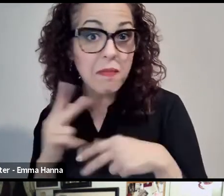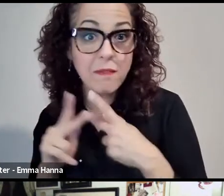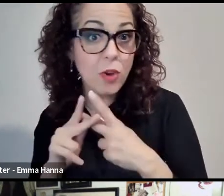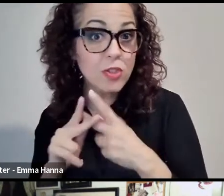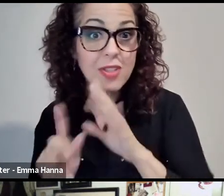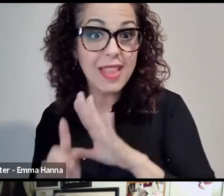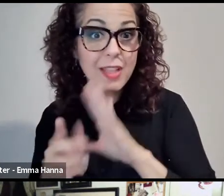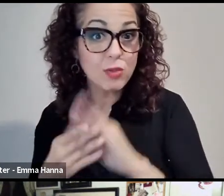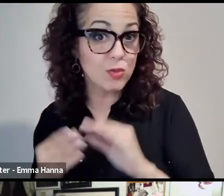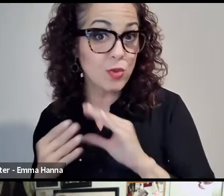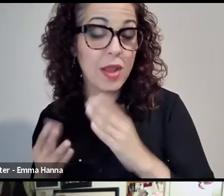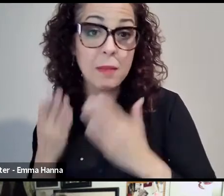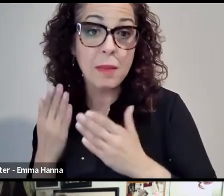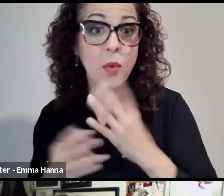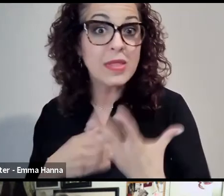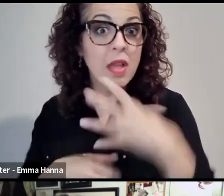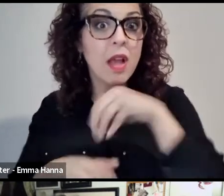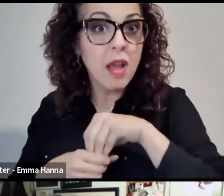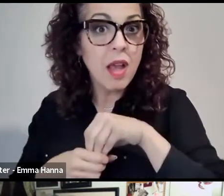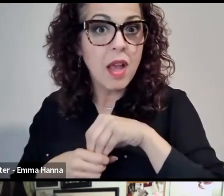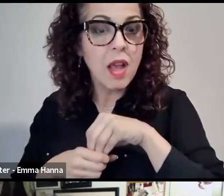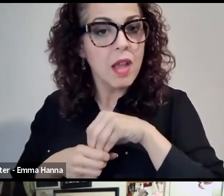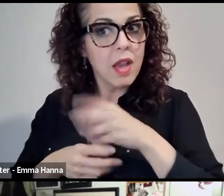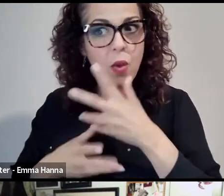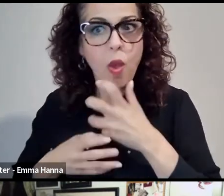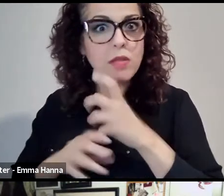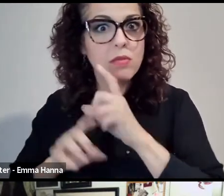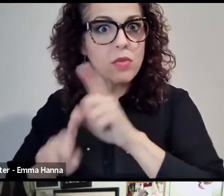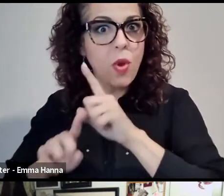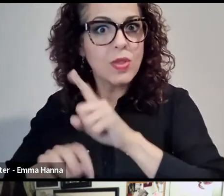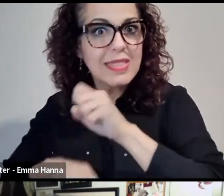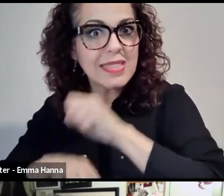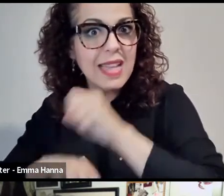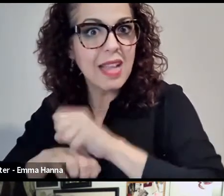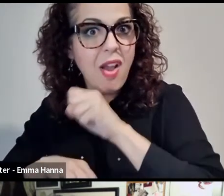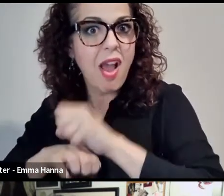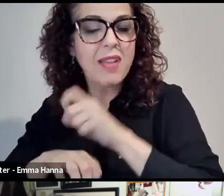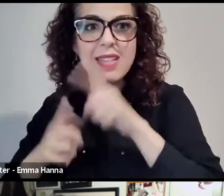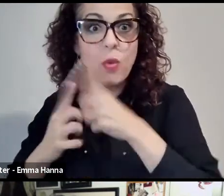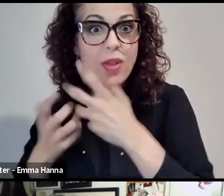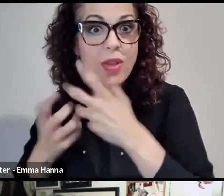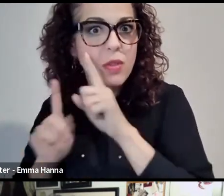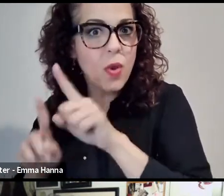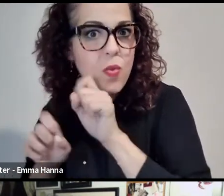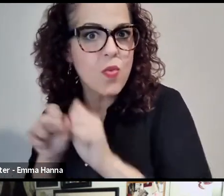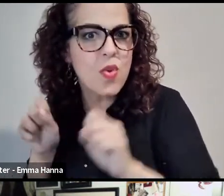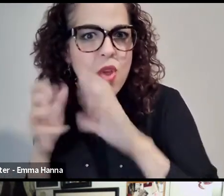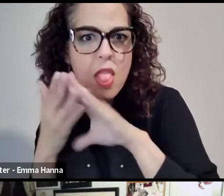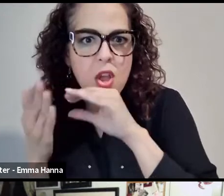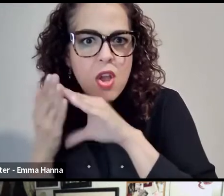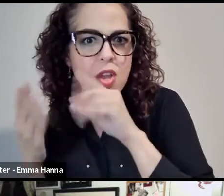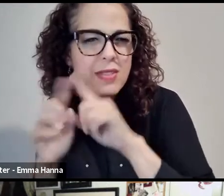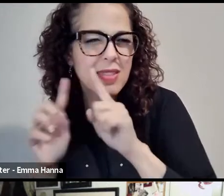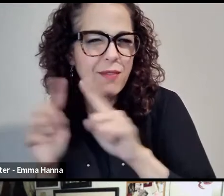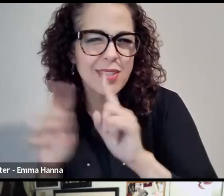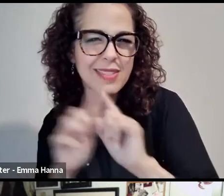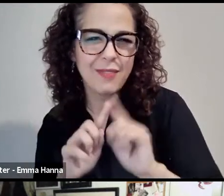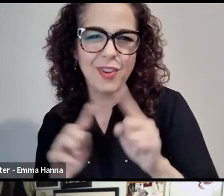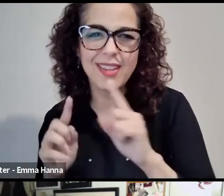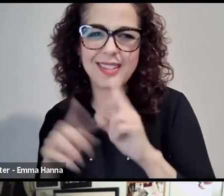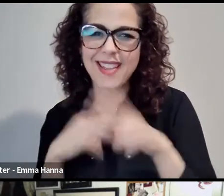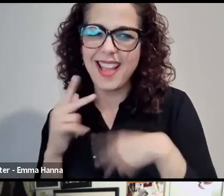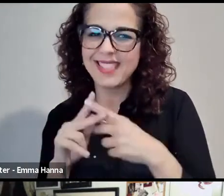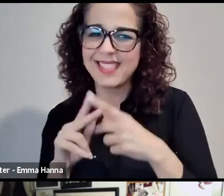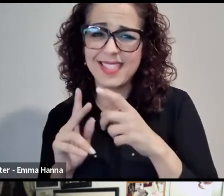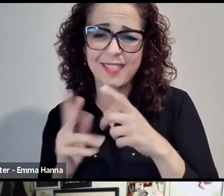in the synagogue. It wants to start learning and it wants to be part of the minions. Like I said, a lot of different versions, but it